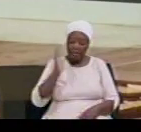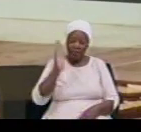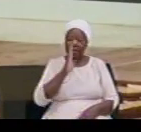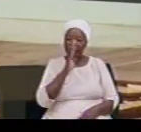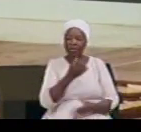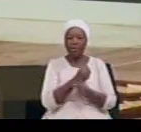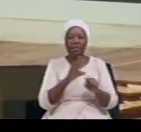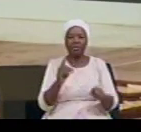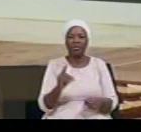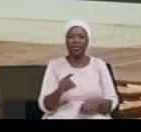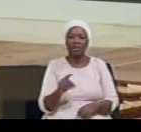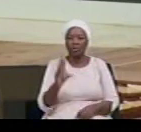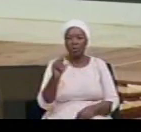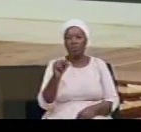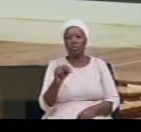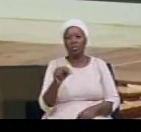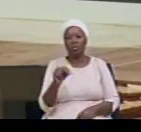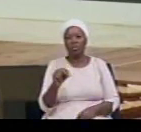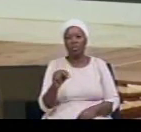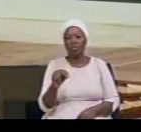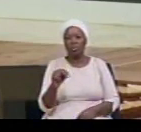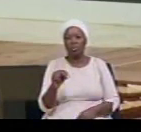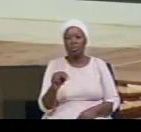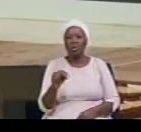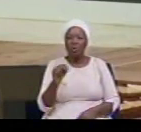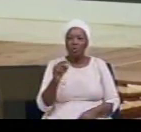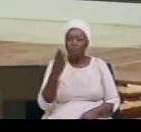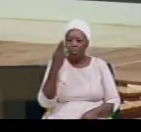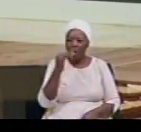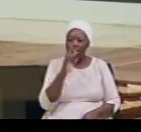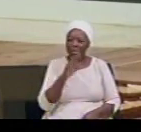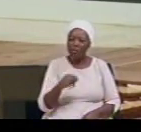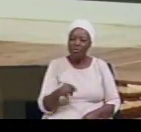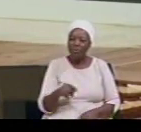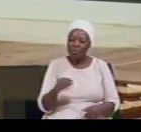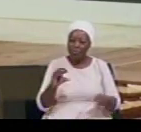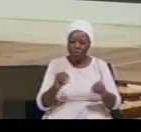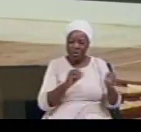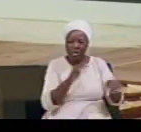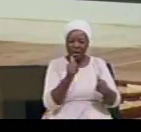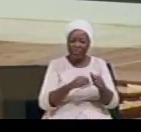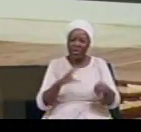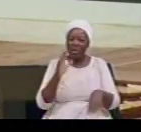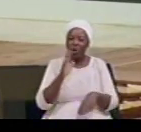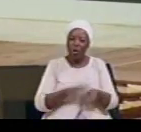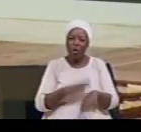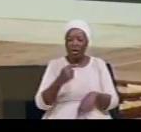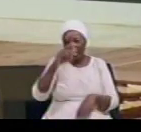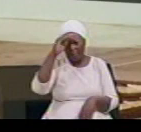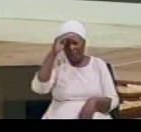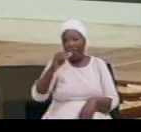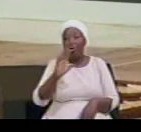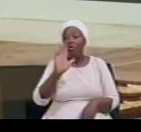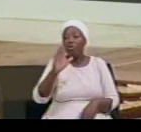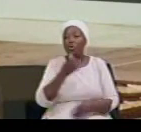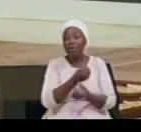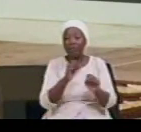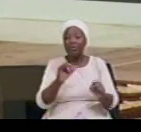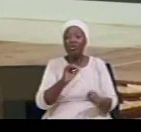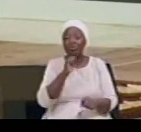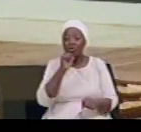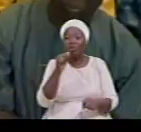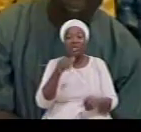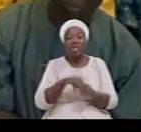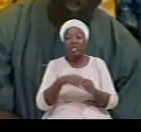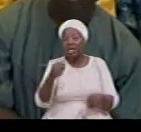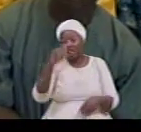You tie your salvation to a man, to an evangelist. Your salvation is in Christ. Give